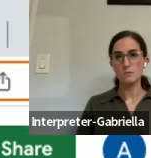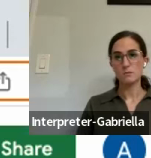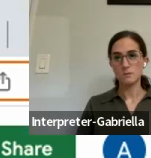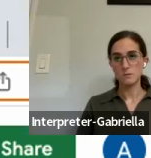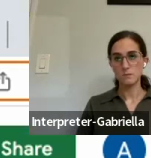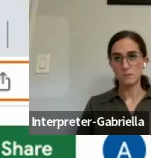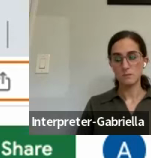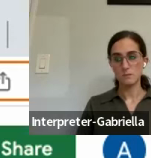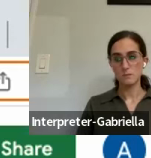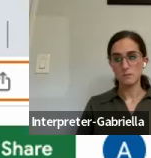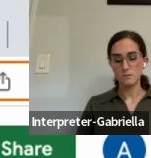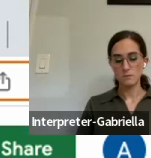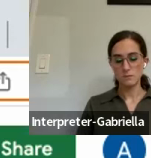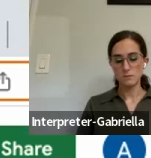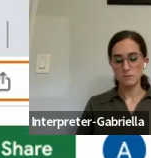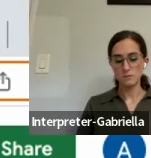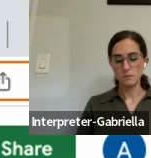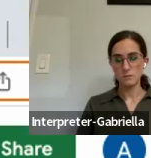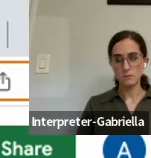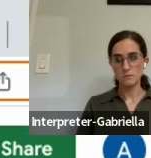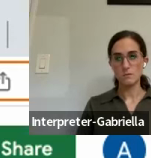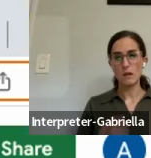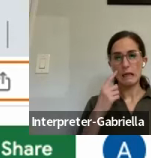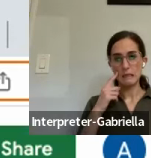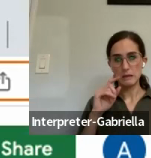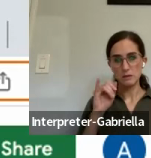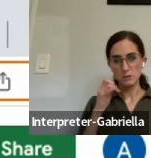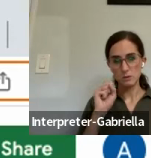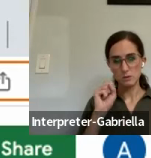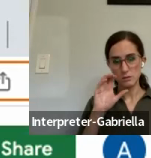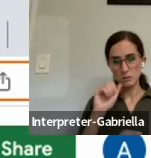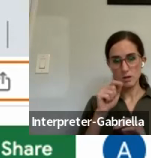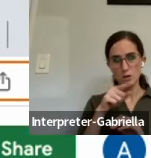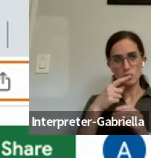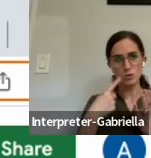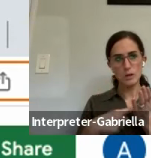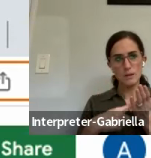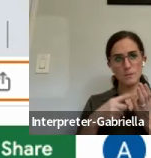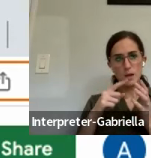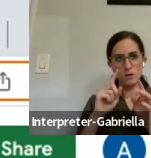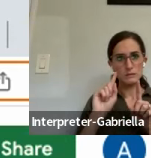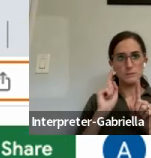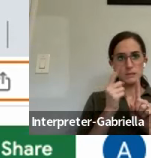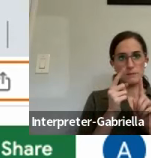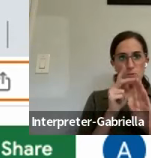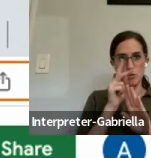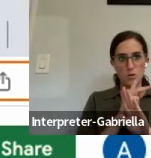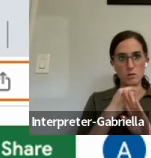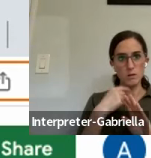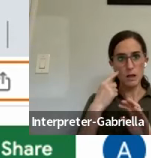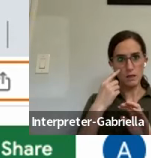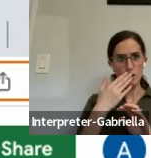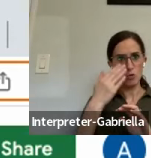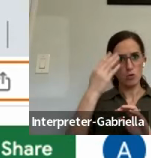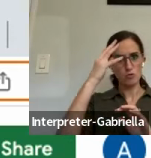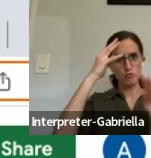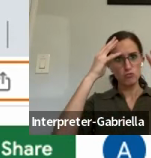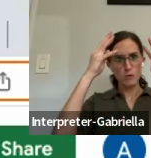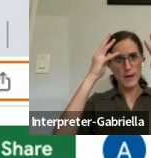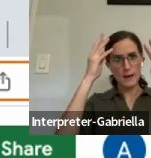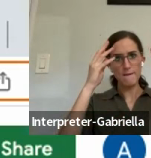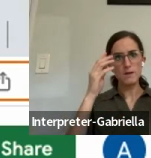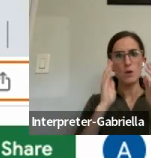Jessica is you're specifically talking about a very specific project, which I think is very innovative and important part of our community and